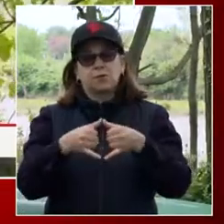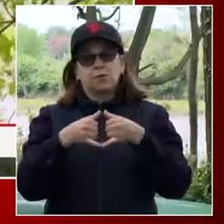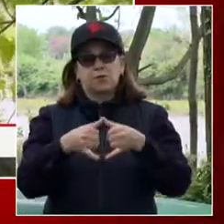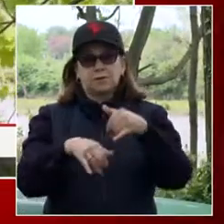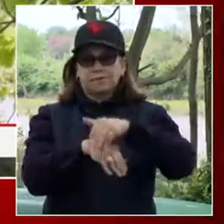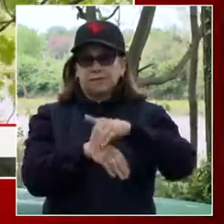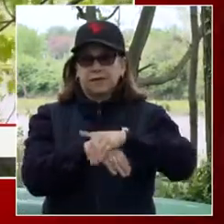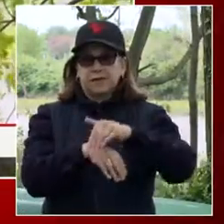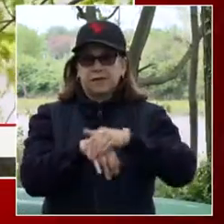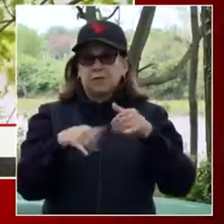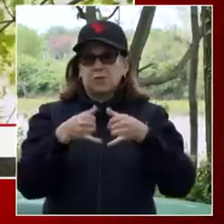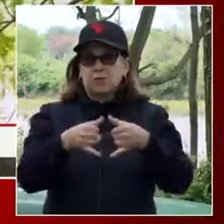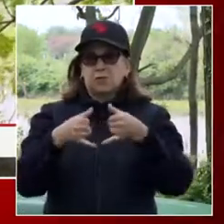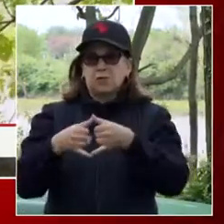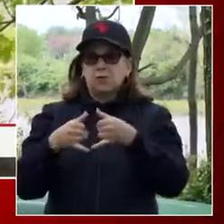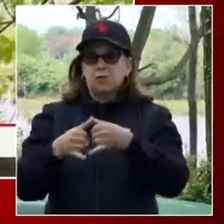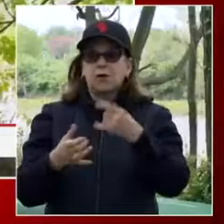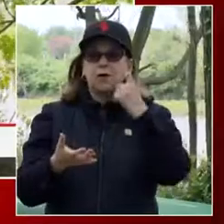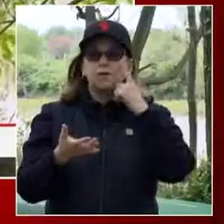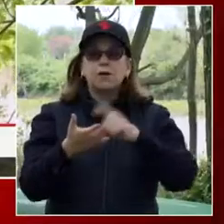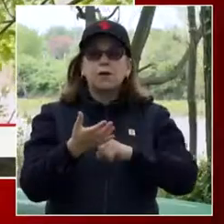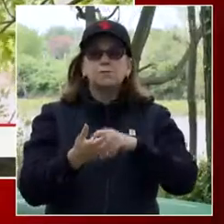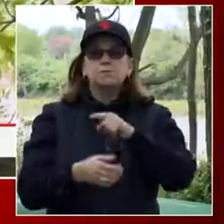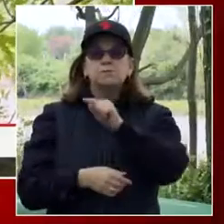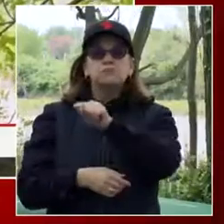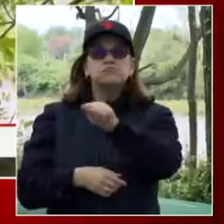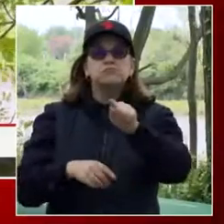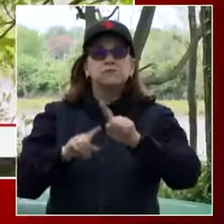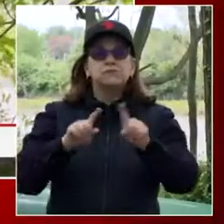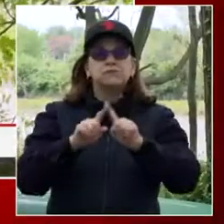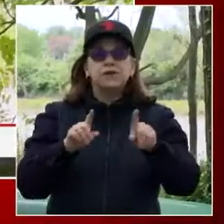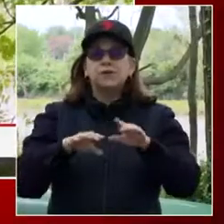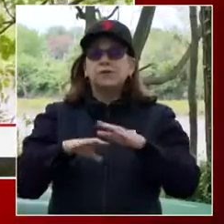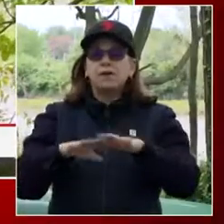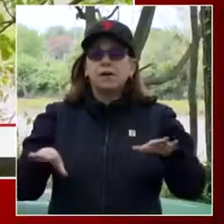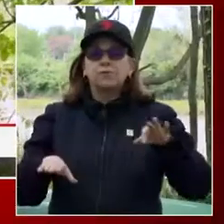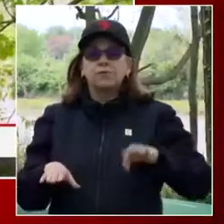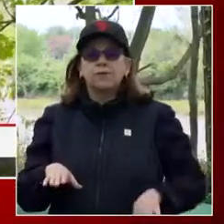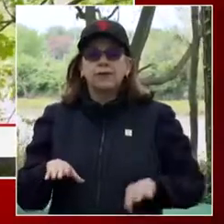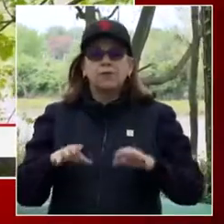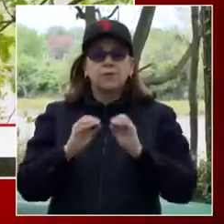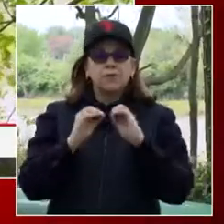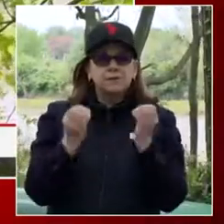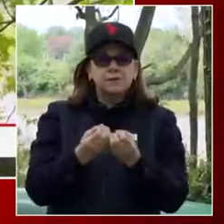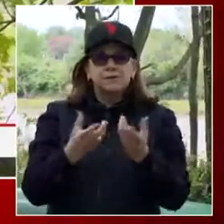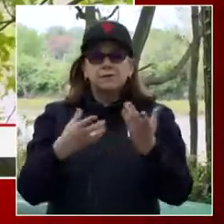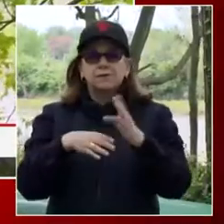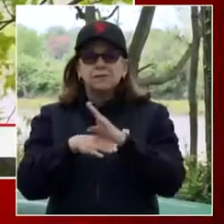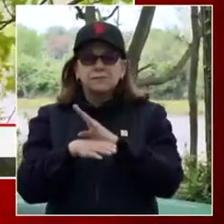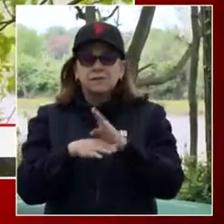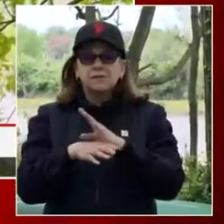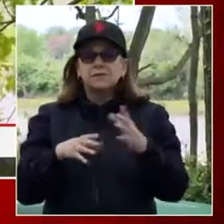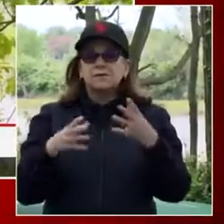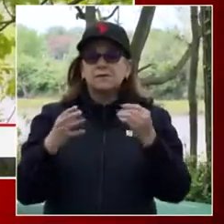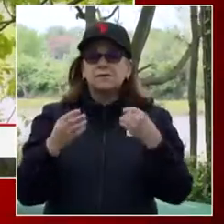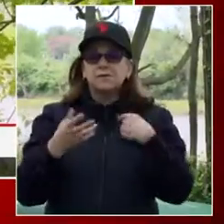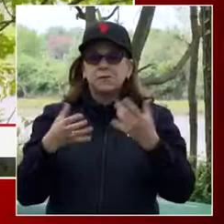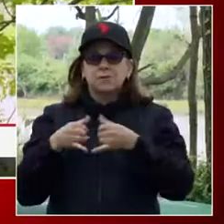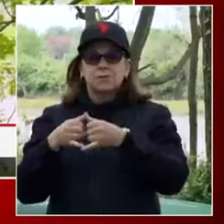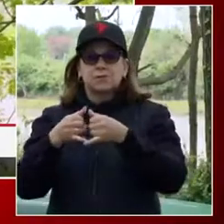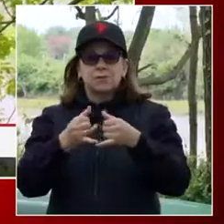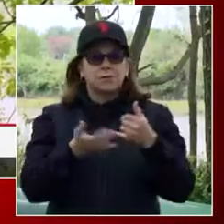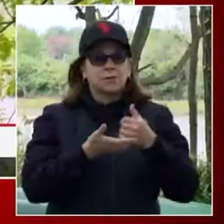and businesses for being sustainable in our city. And Mayor, what's been exciting since your term started the first